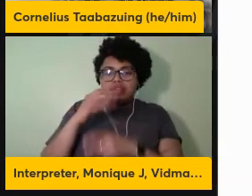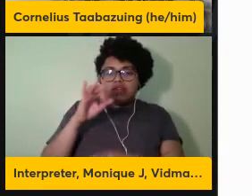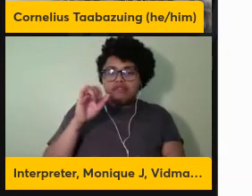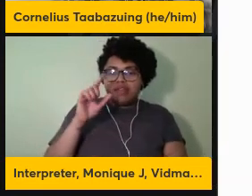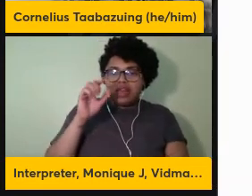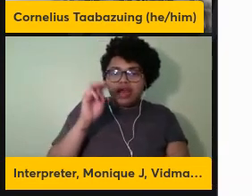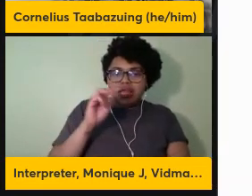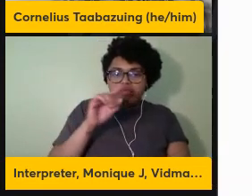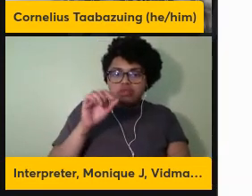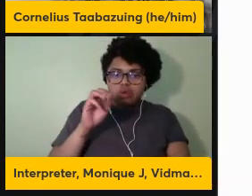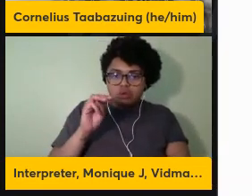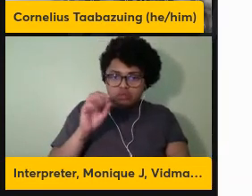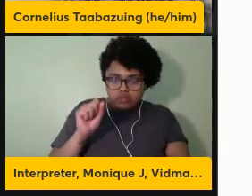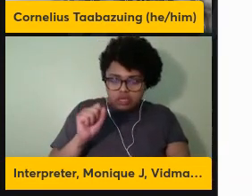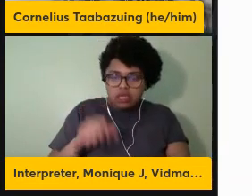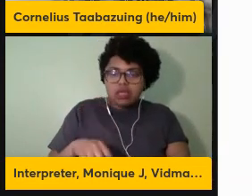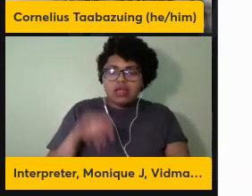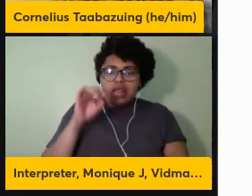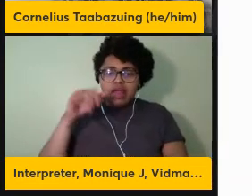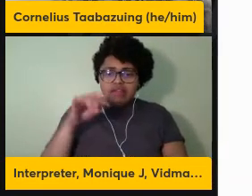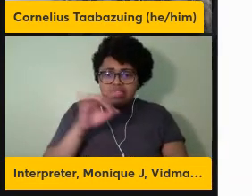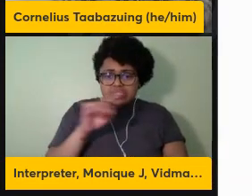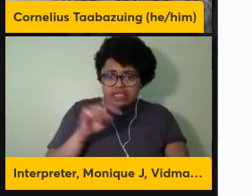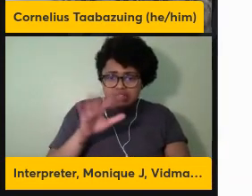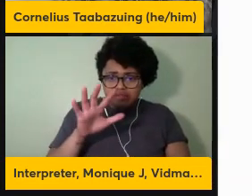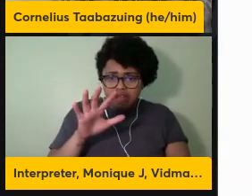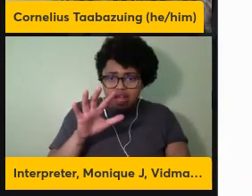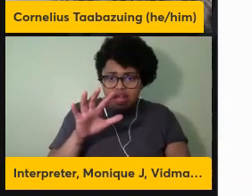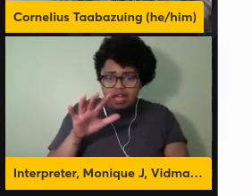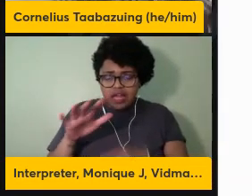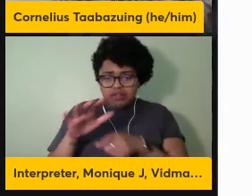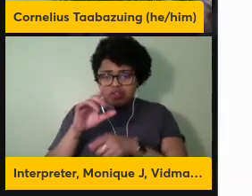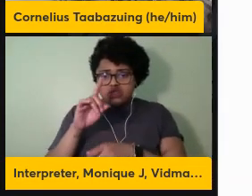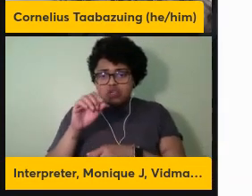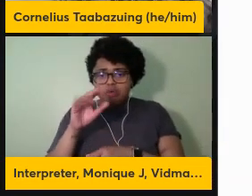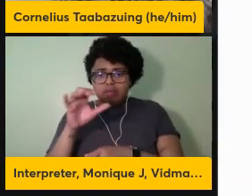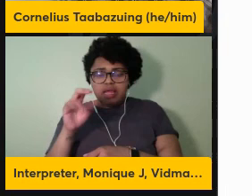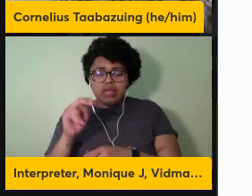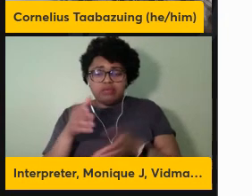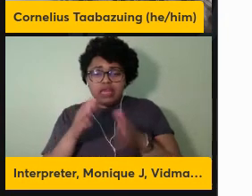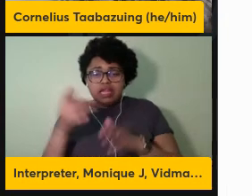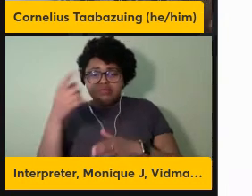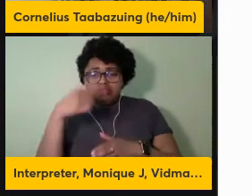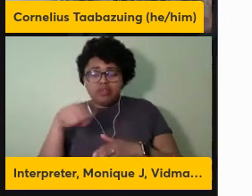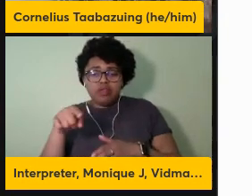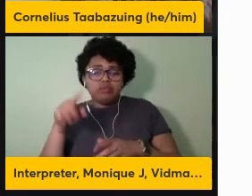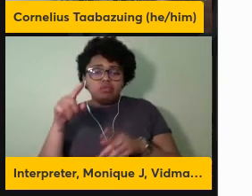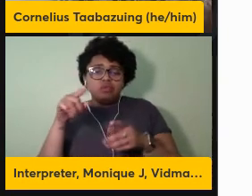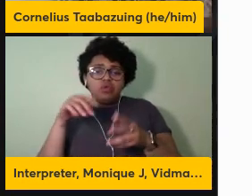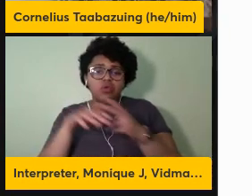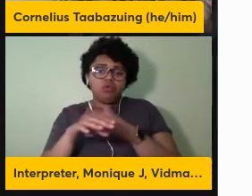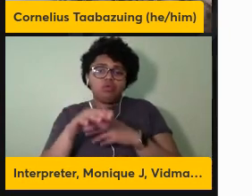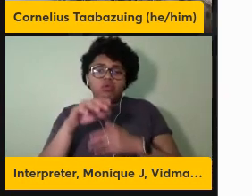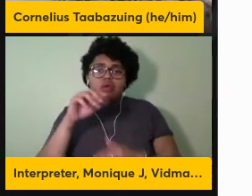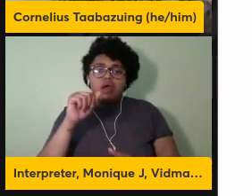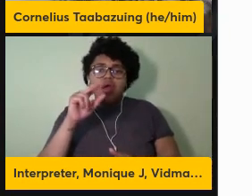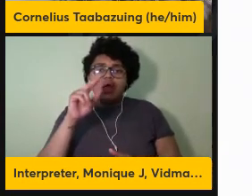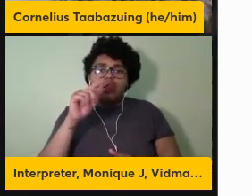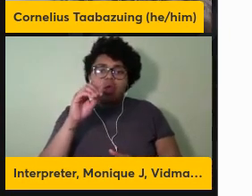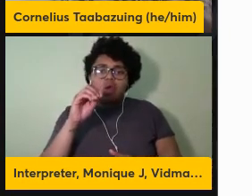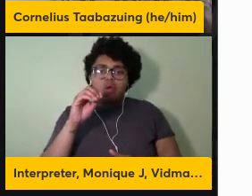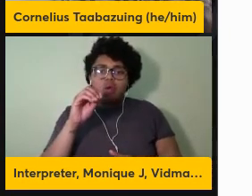is that they have this ZU5 domain, which allows them to undergo autoproteolysis. So this is a